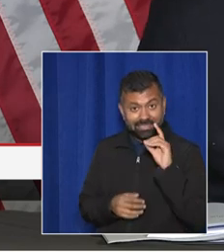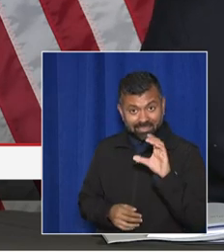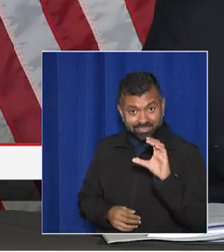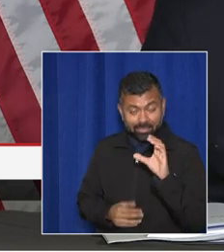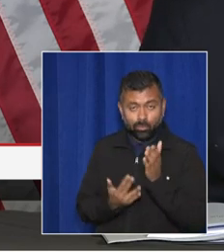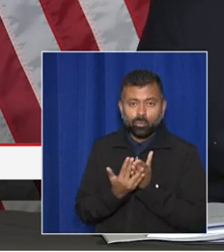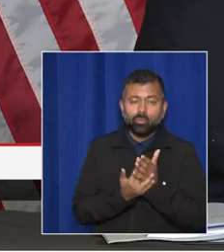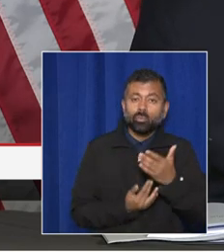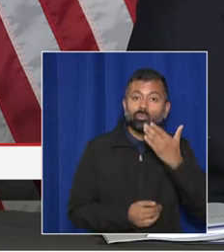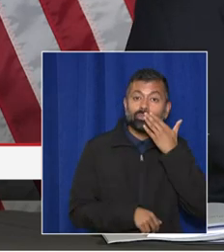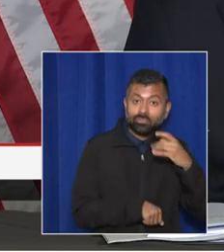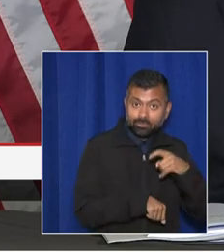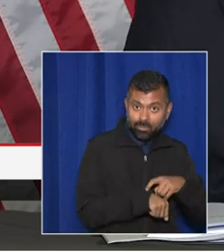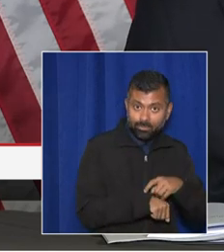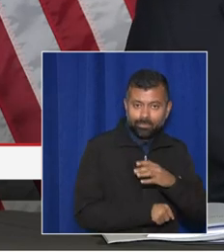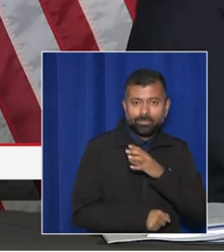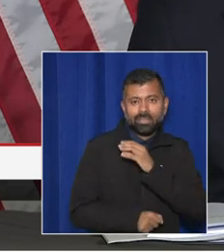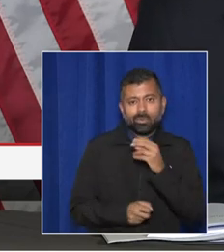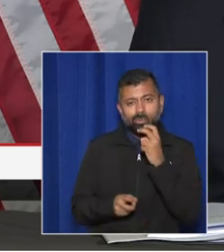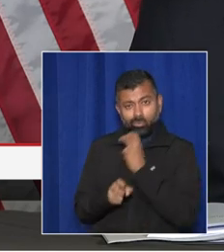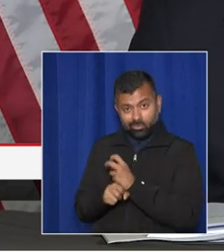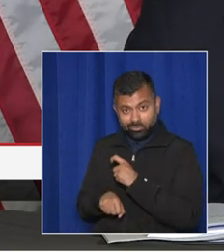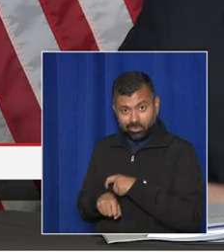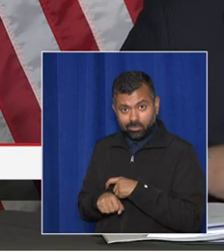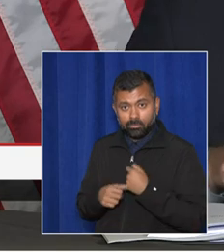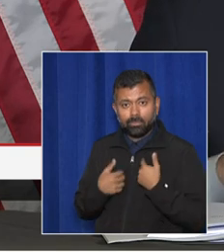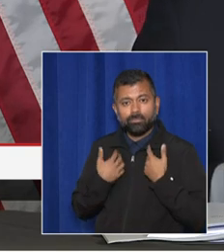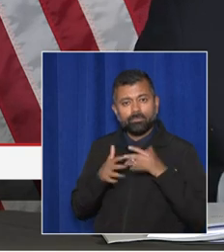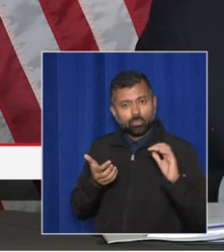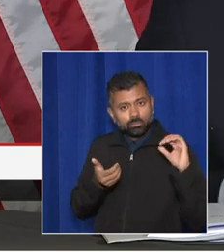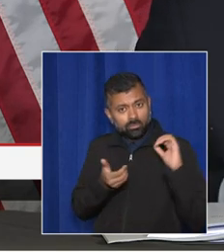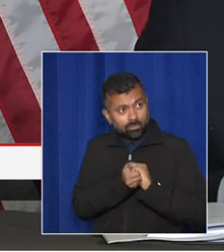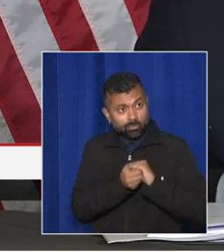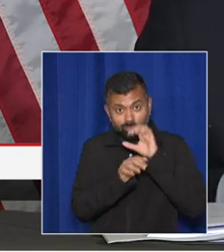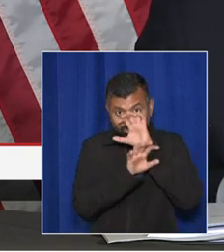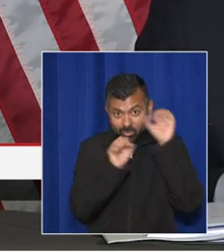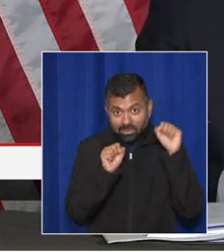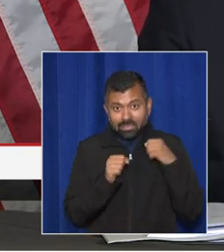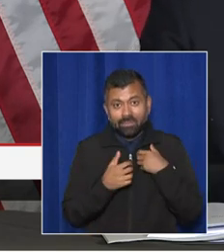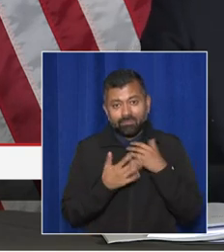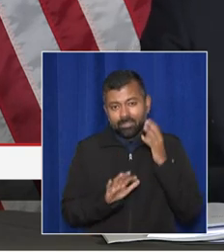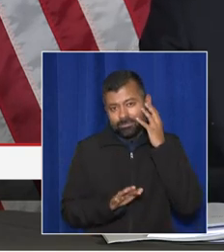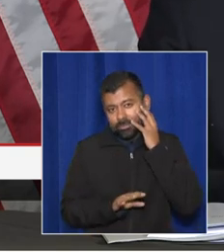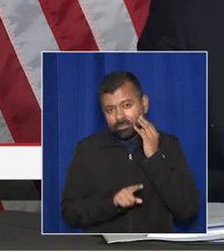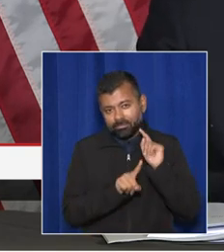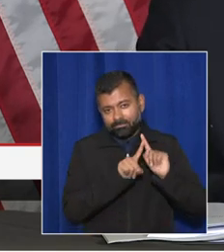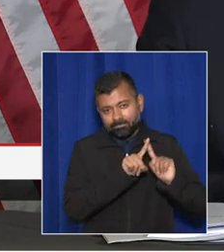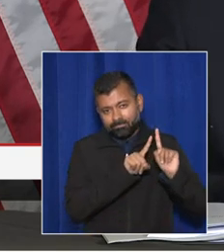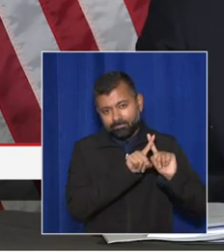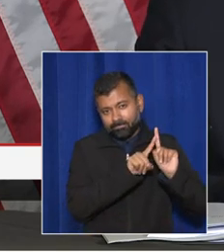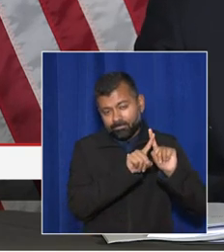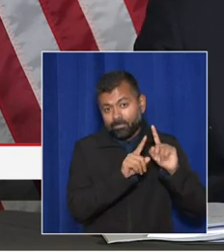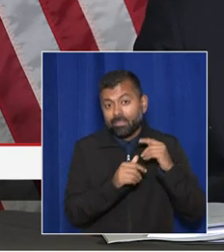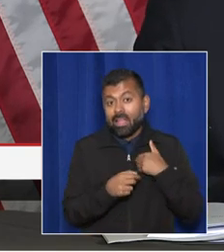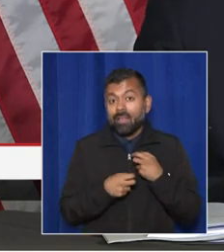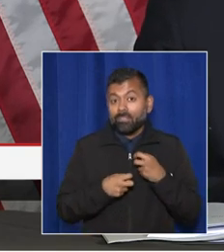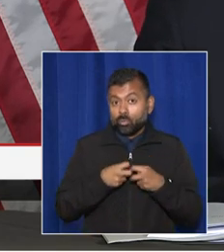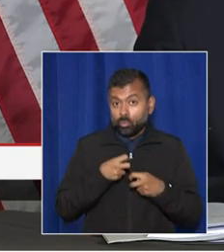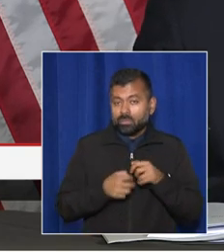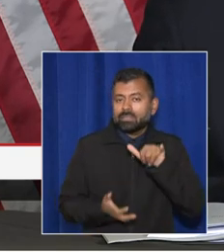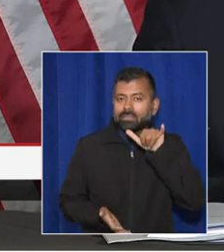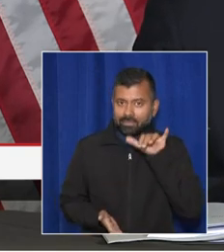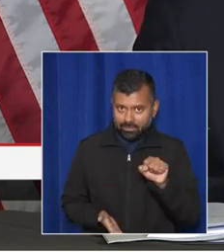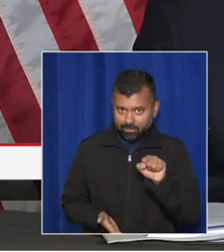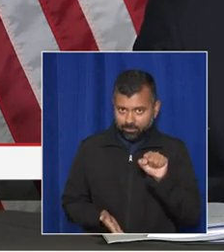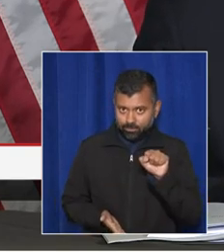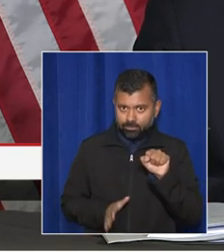this president. They know that we have had issues, and they know that I'm going to